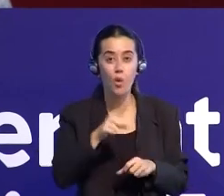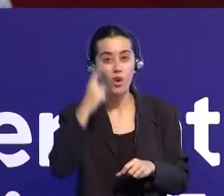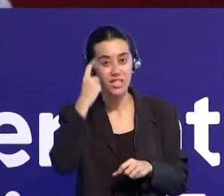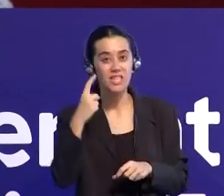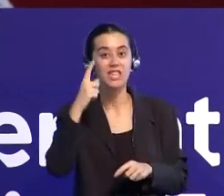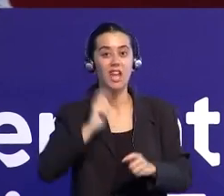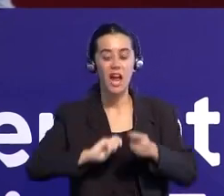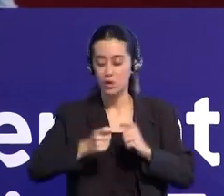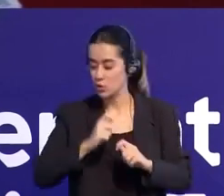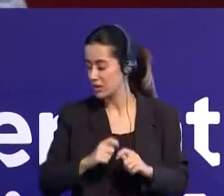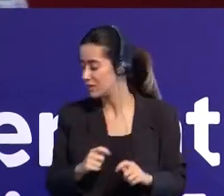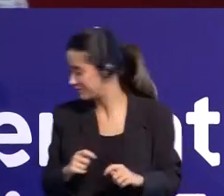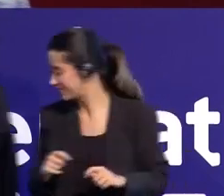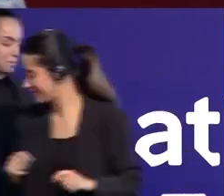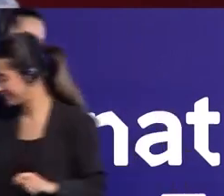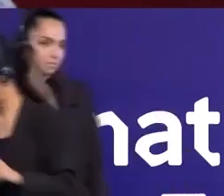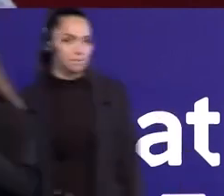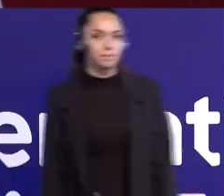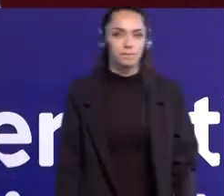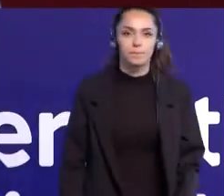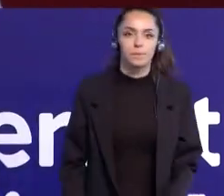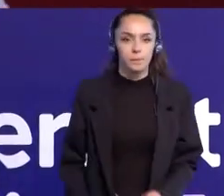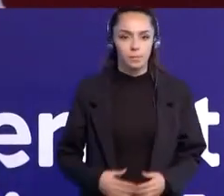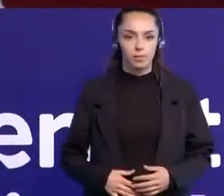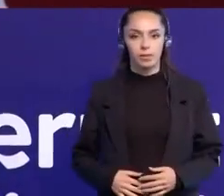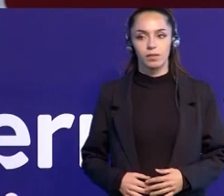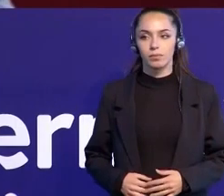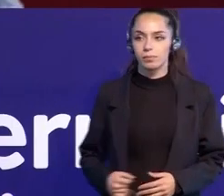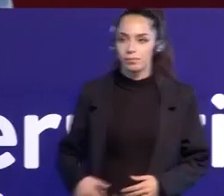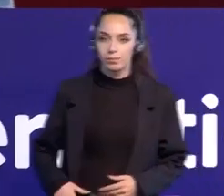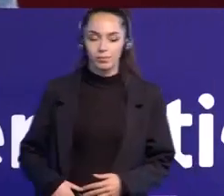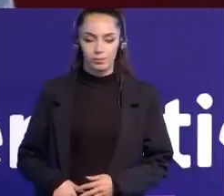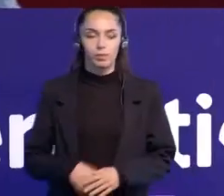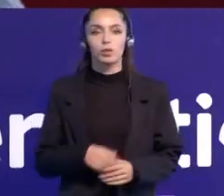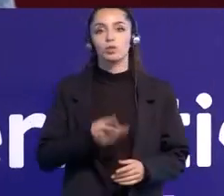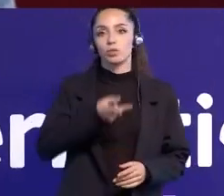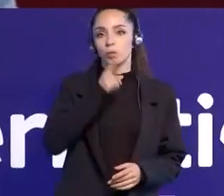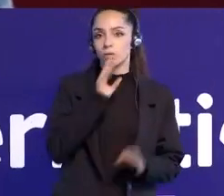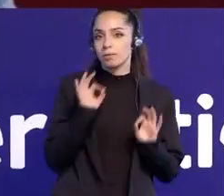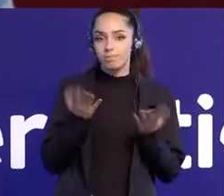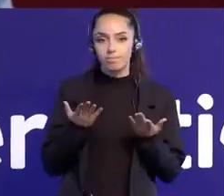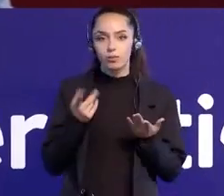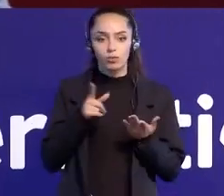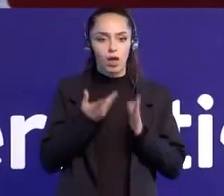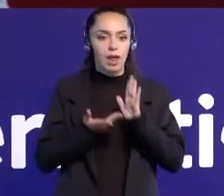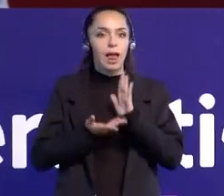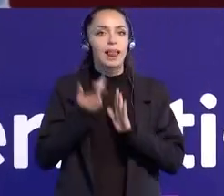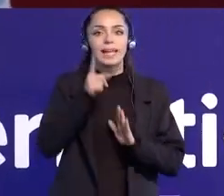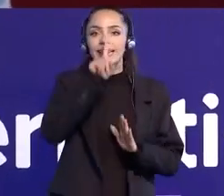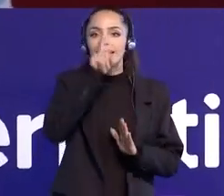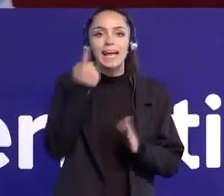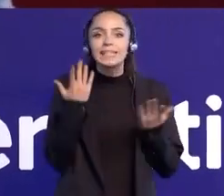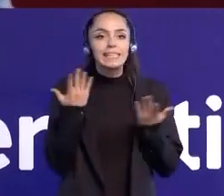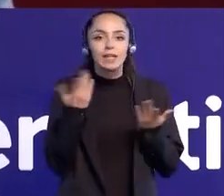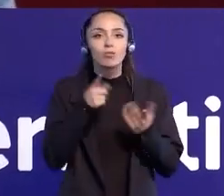toughest economic crisis, but there is one thing that eradicates them totally, and that is the absence of